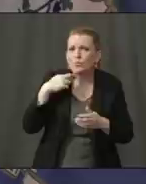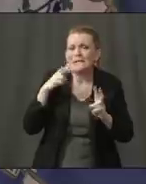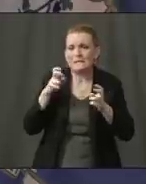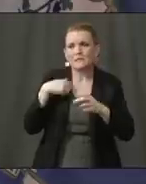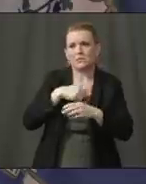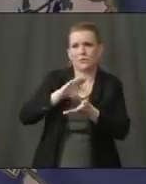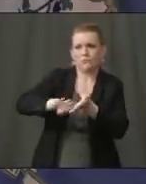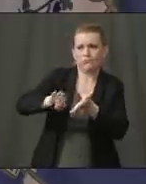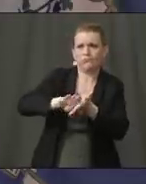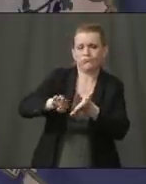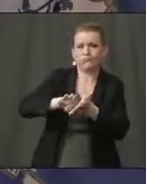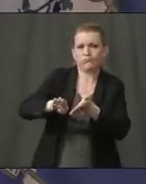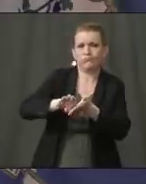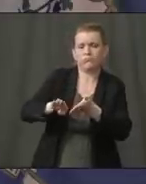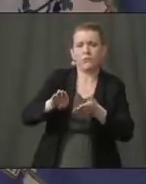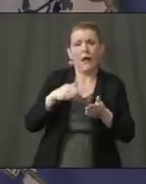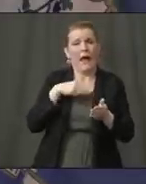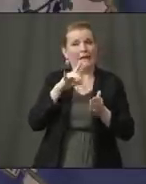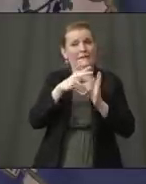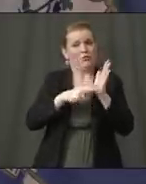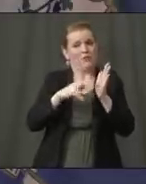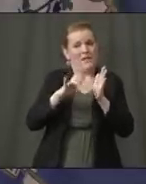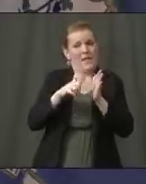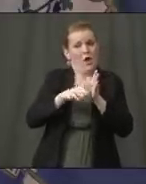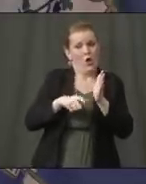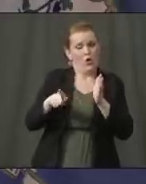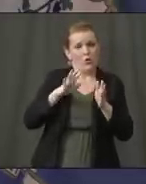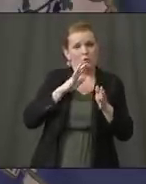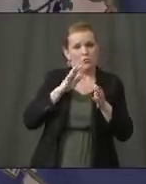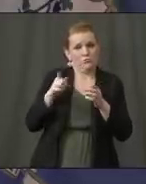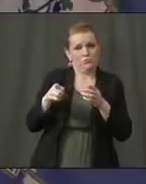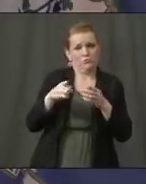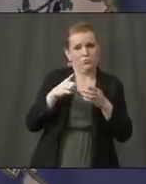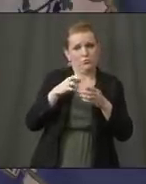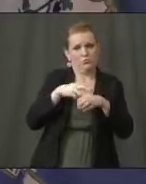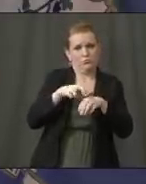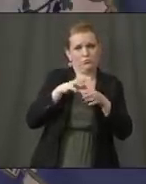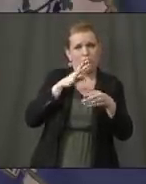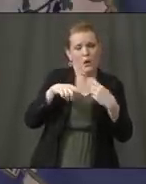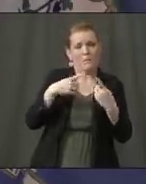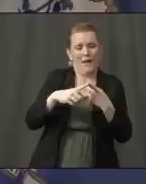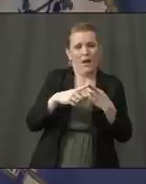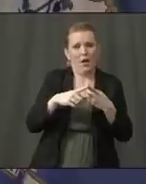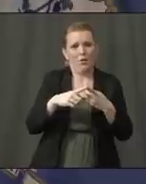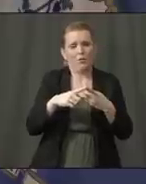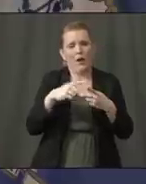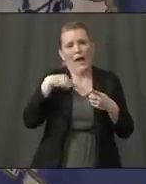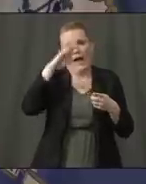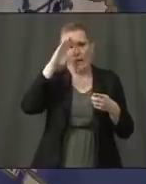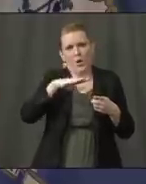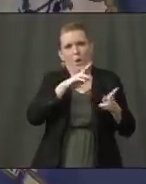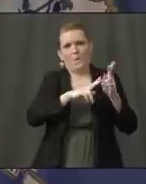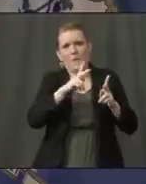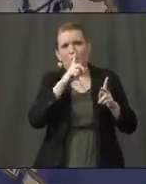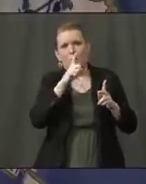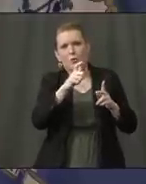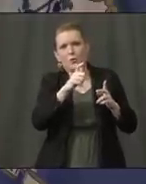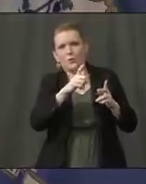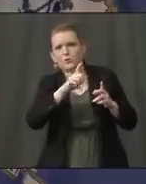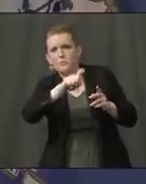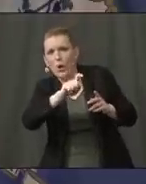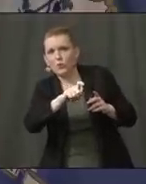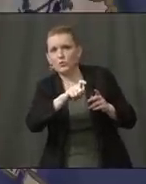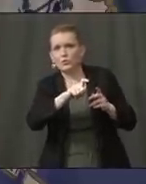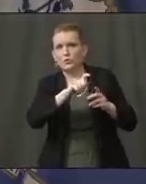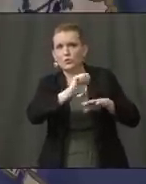though. It also pointed out that those were scheduled to go to prison for minor violations. I don't know if you call a parole